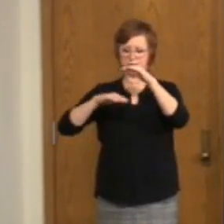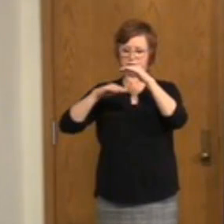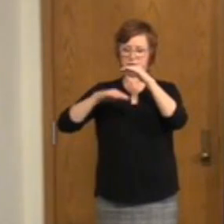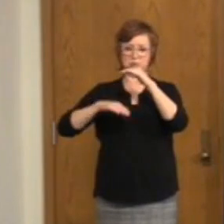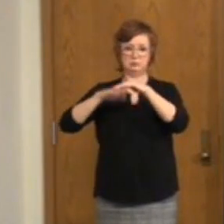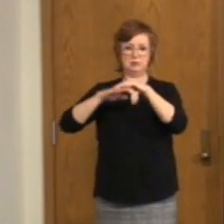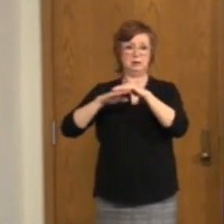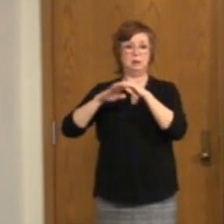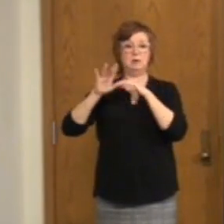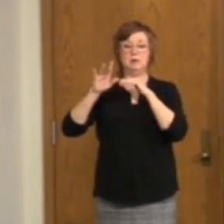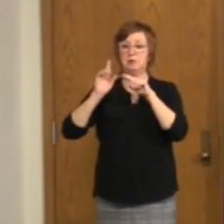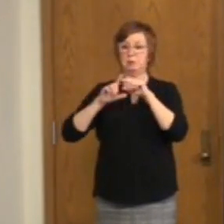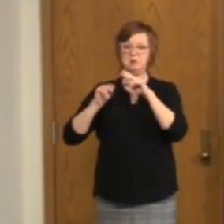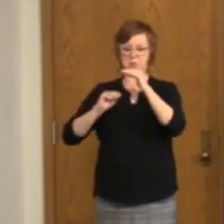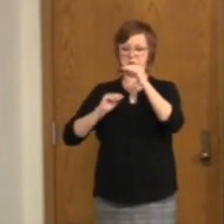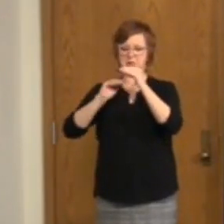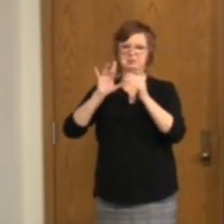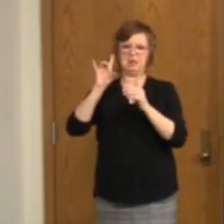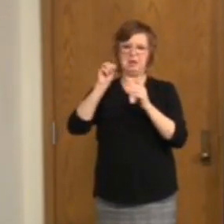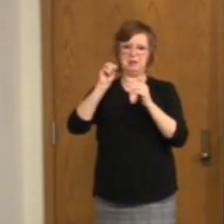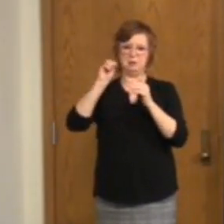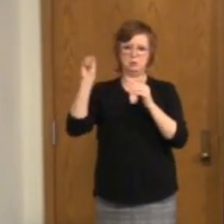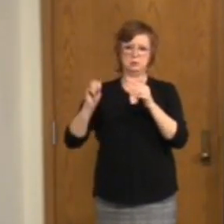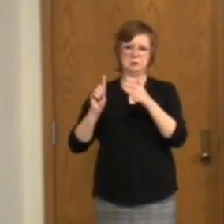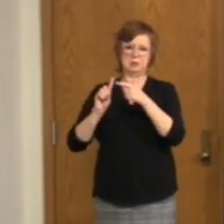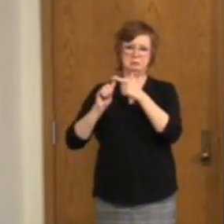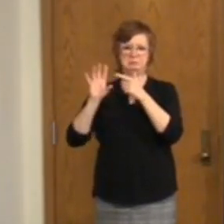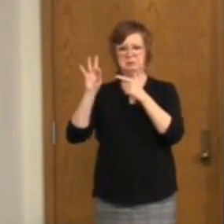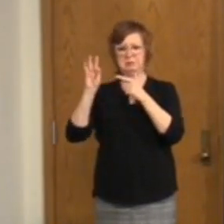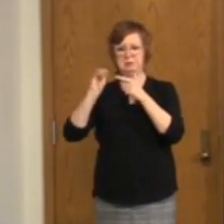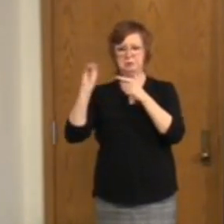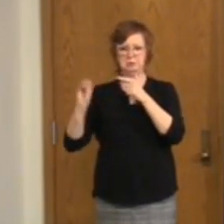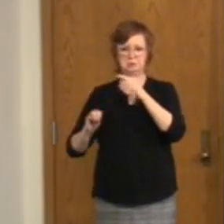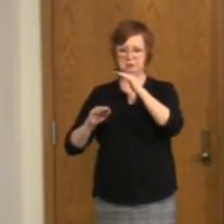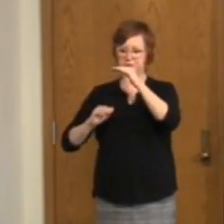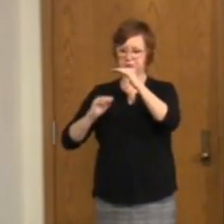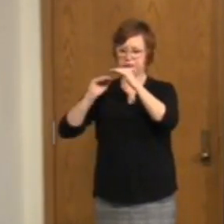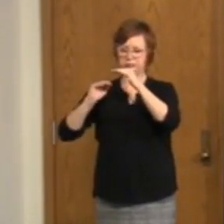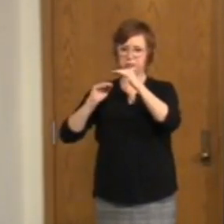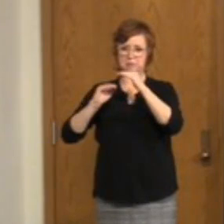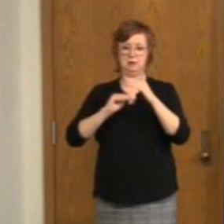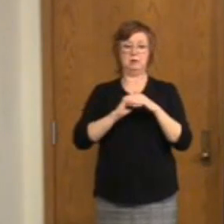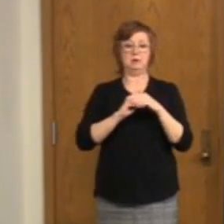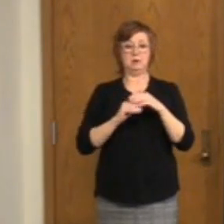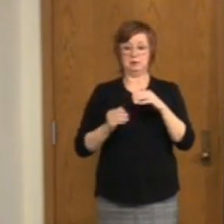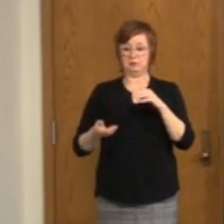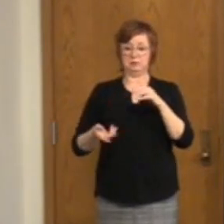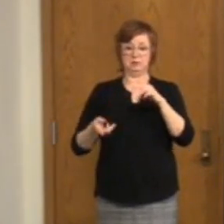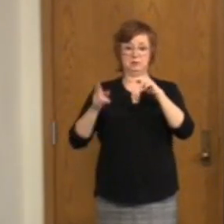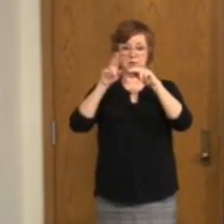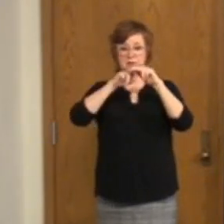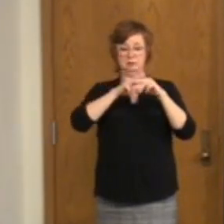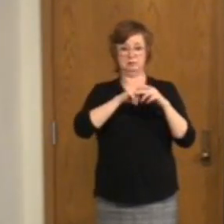from COVID is still there, but it's declining, and we need to make sure that we keep that as low as possible. And now the